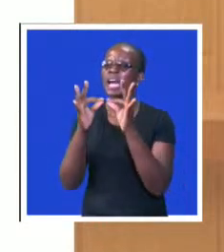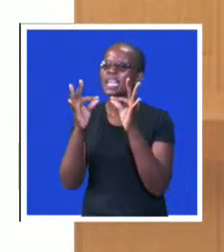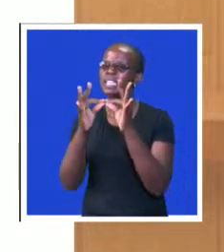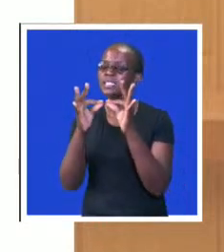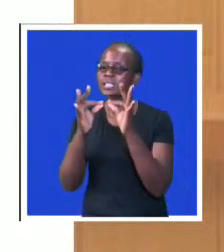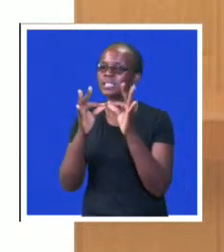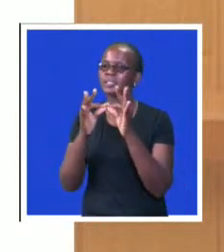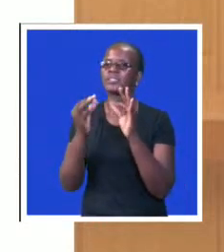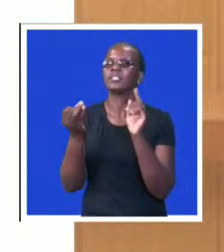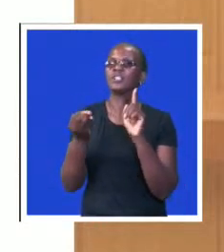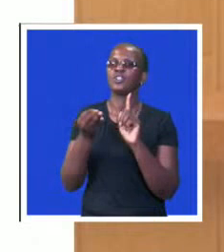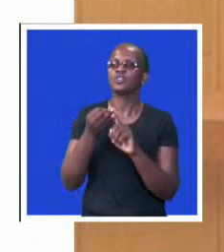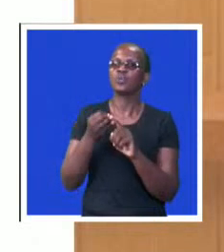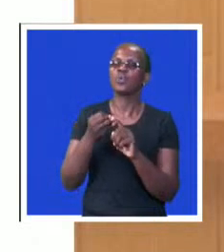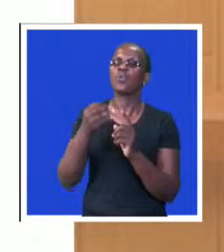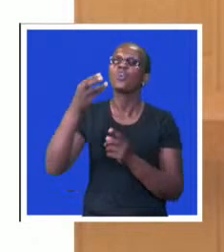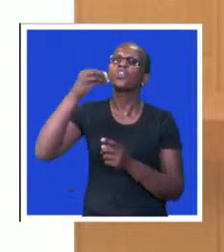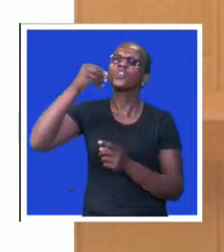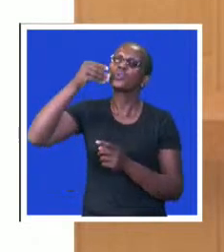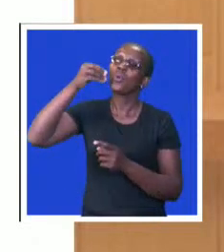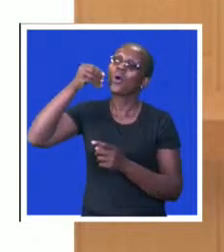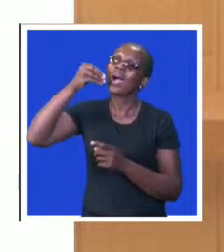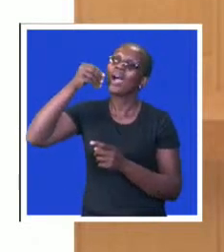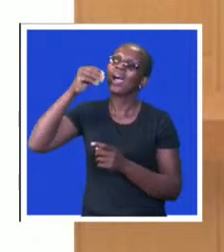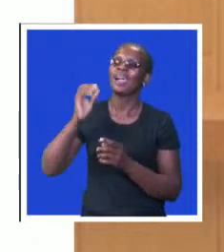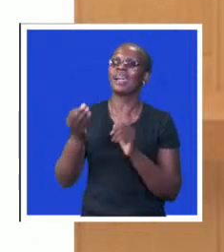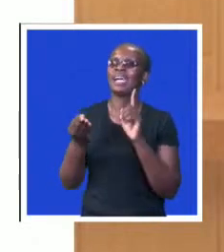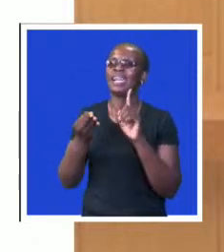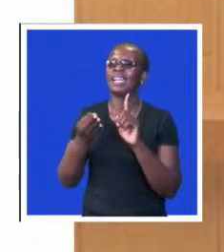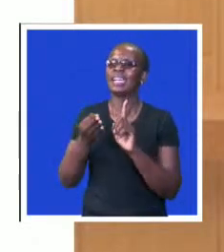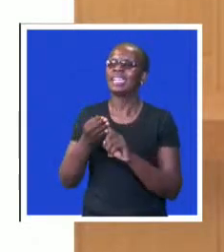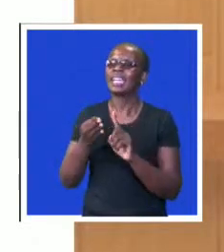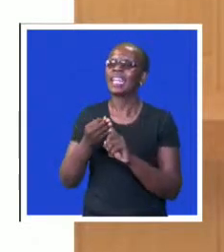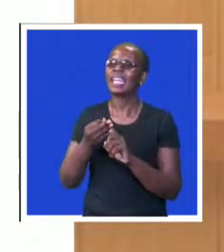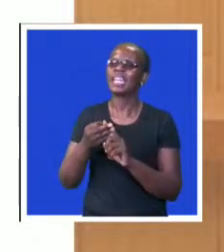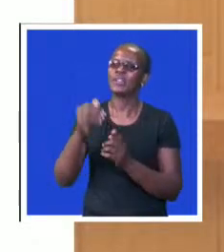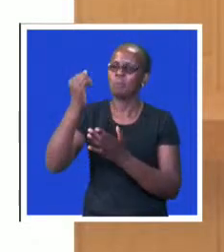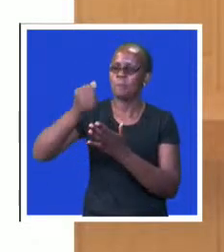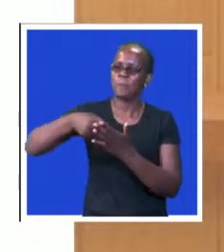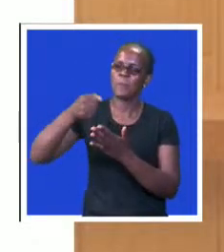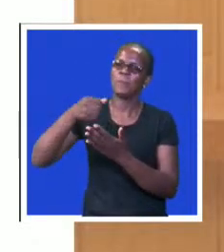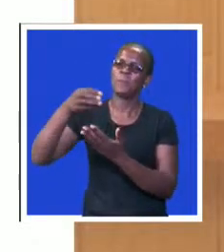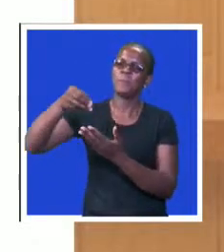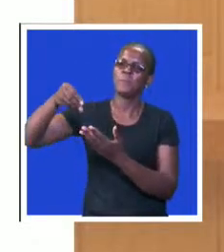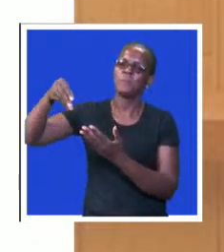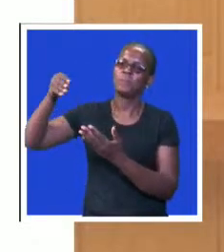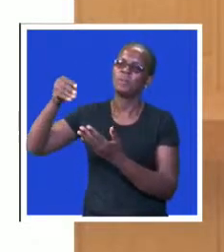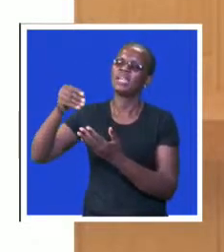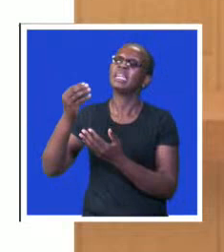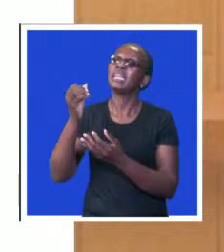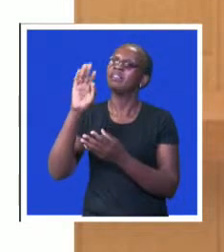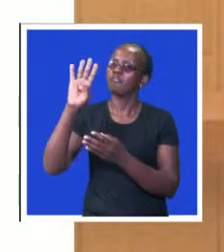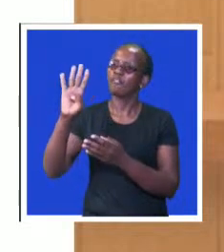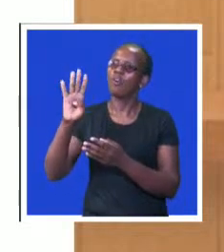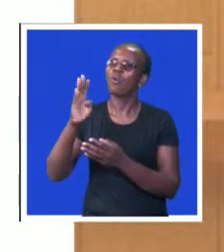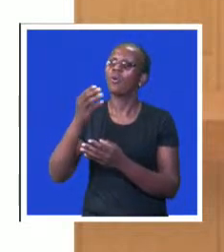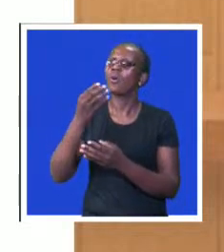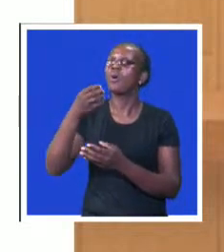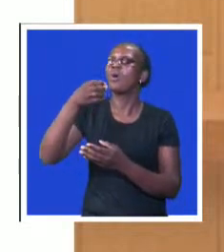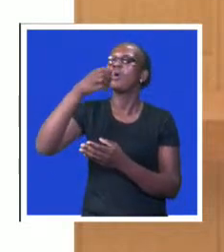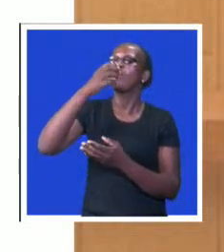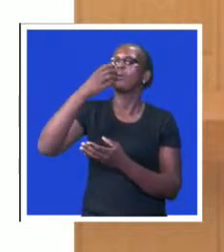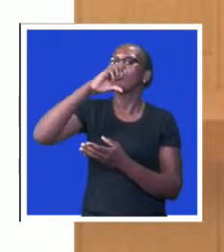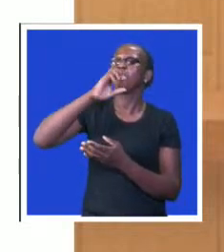the rice, the sugar, the cooking oil, the cough syrup, and